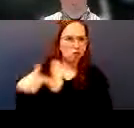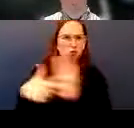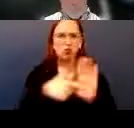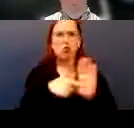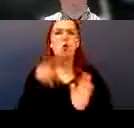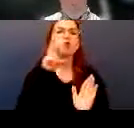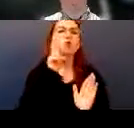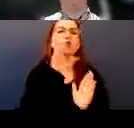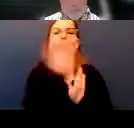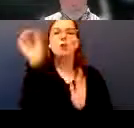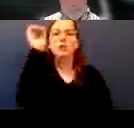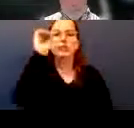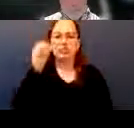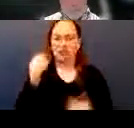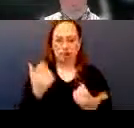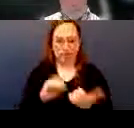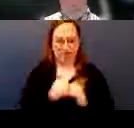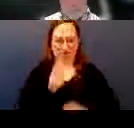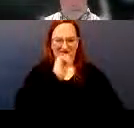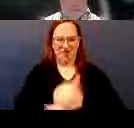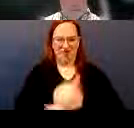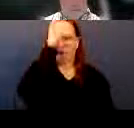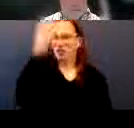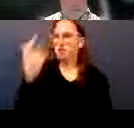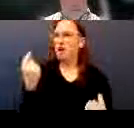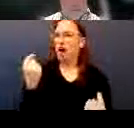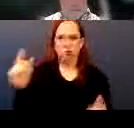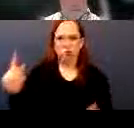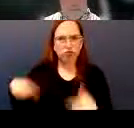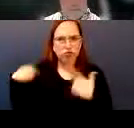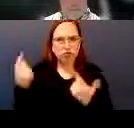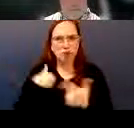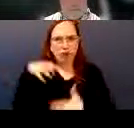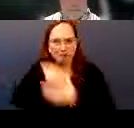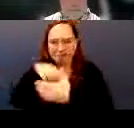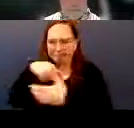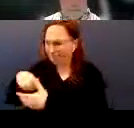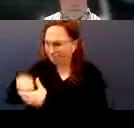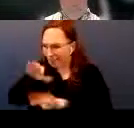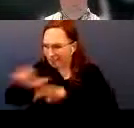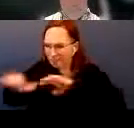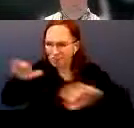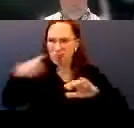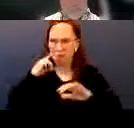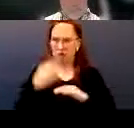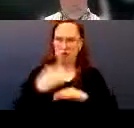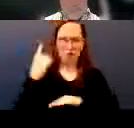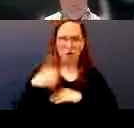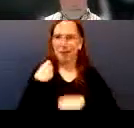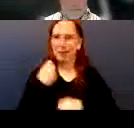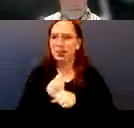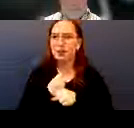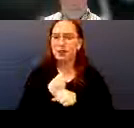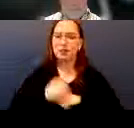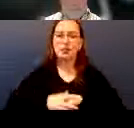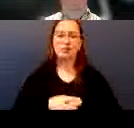came together after all of the engagement that we've been doing for over a year now. I want to stress that